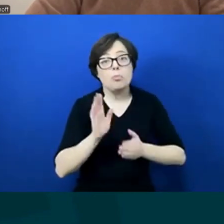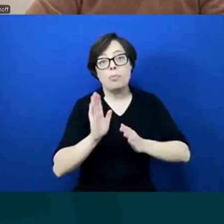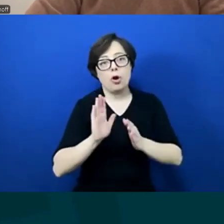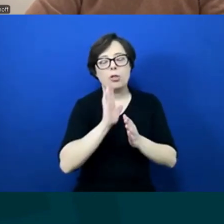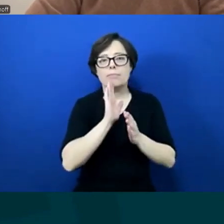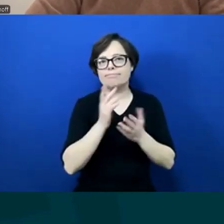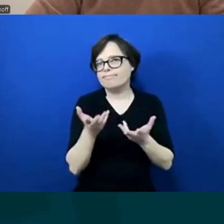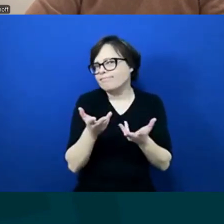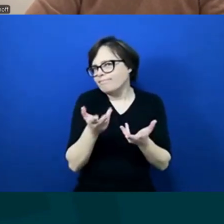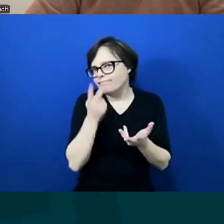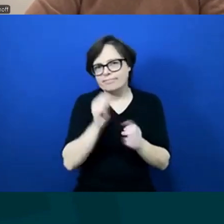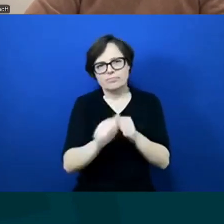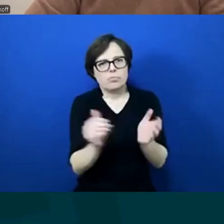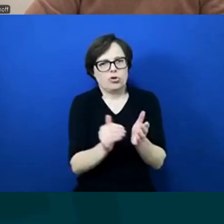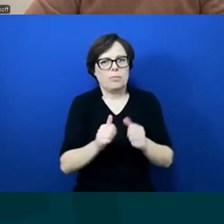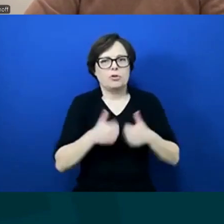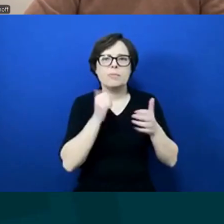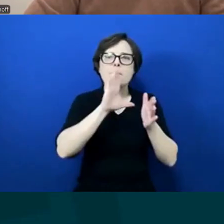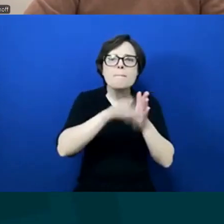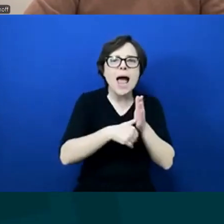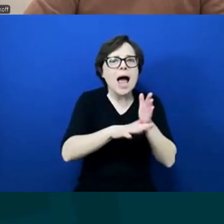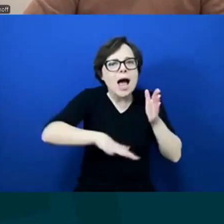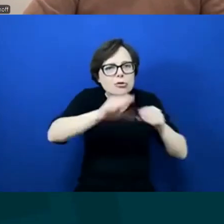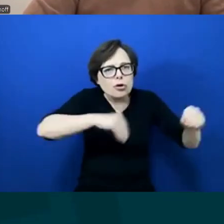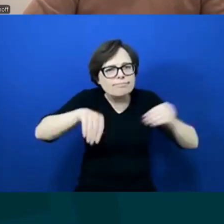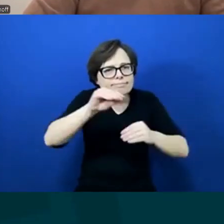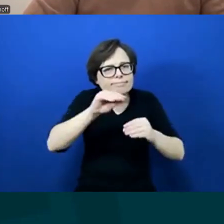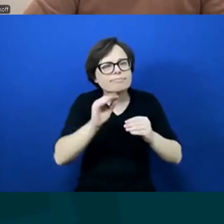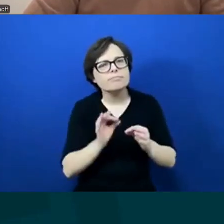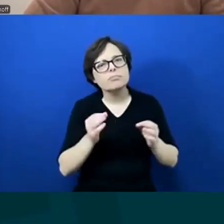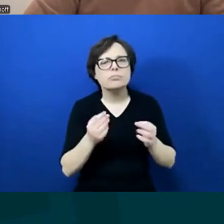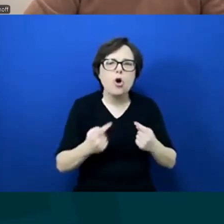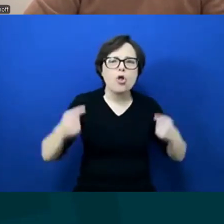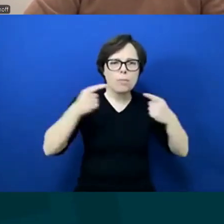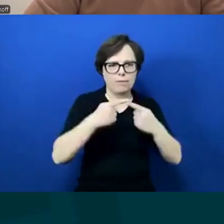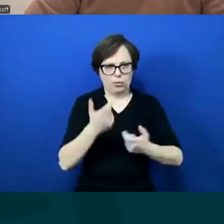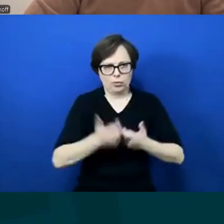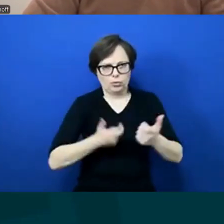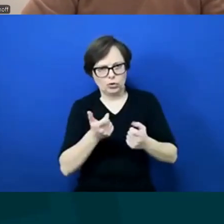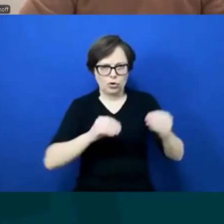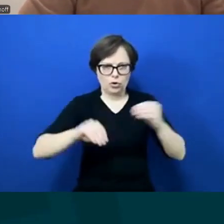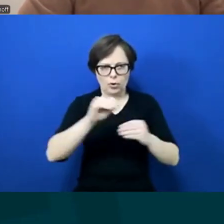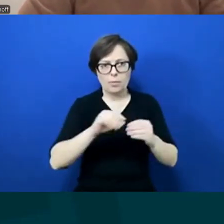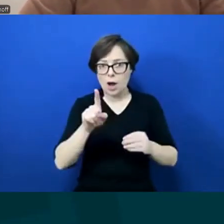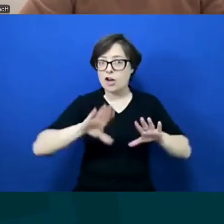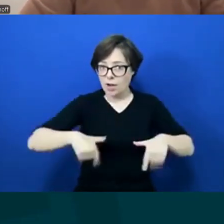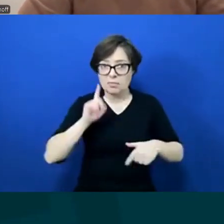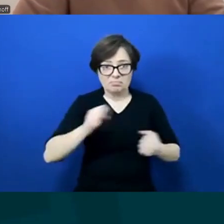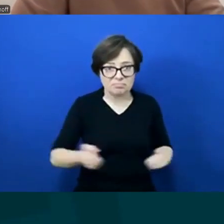has been very active in this field and has a lot to offer when it comes to climate adaptation concepts and